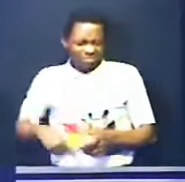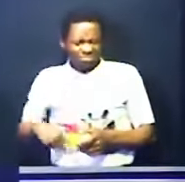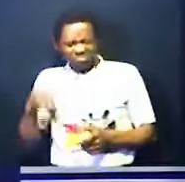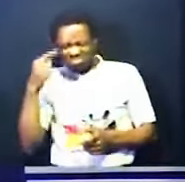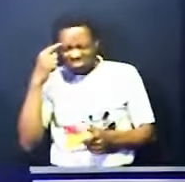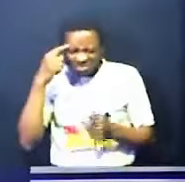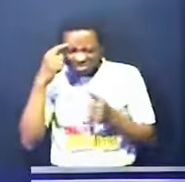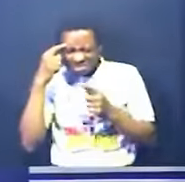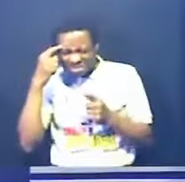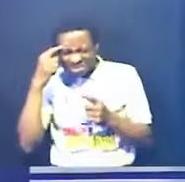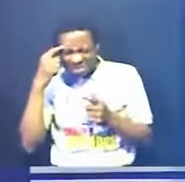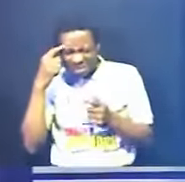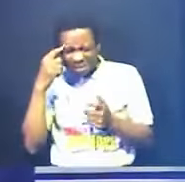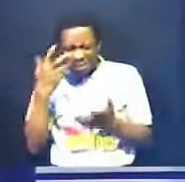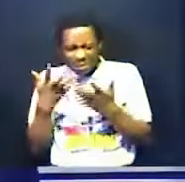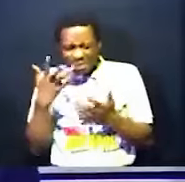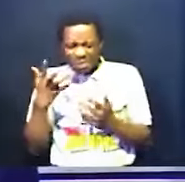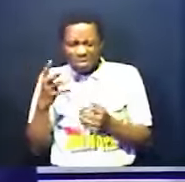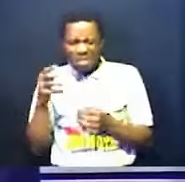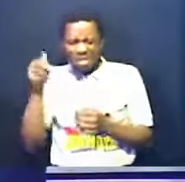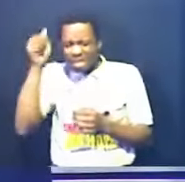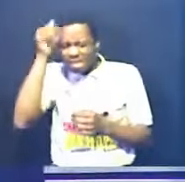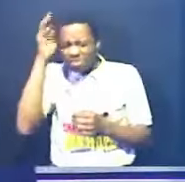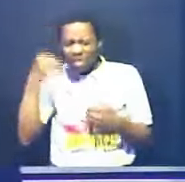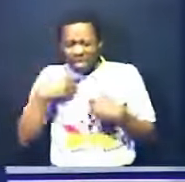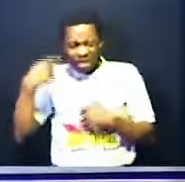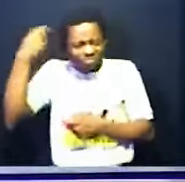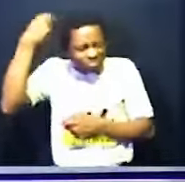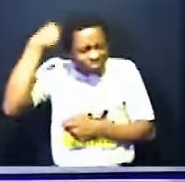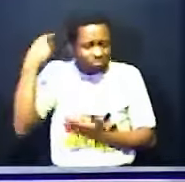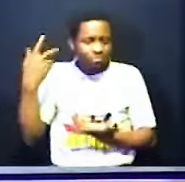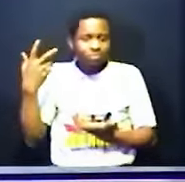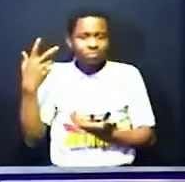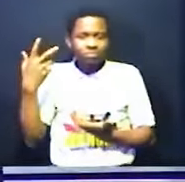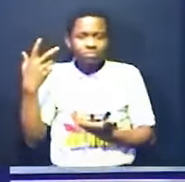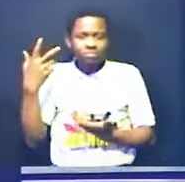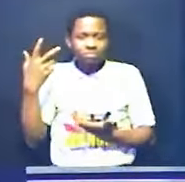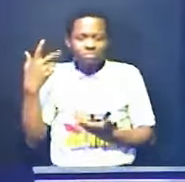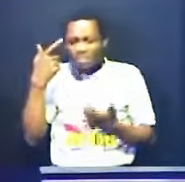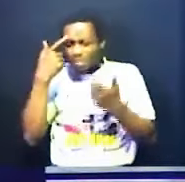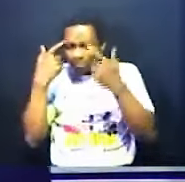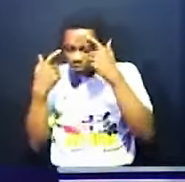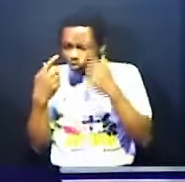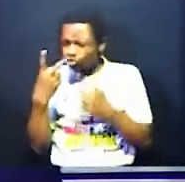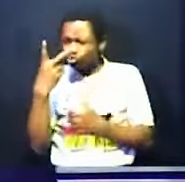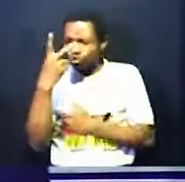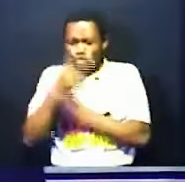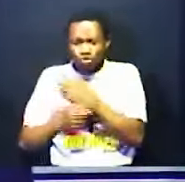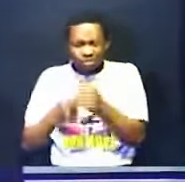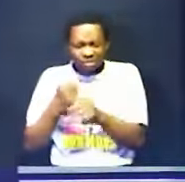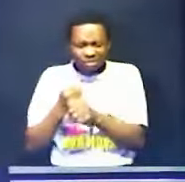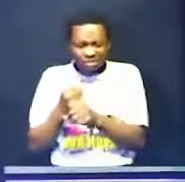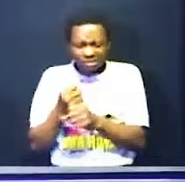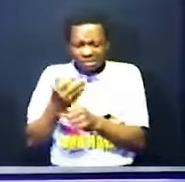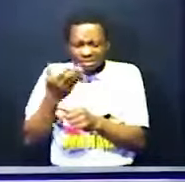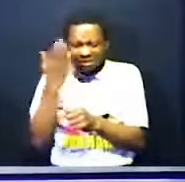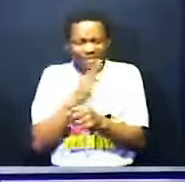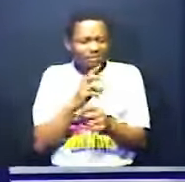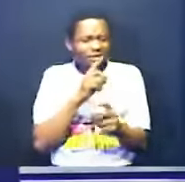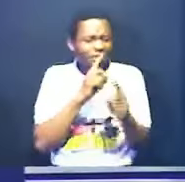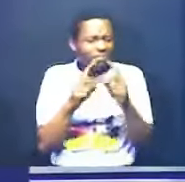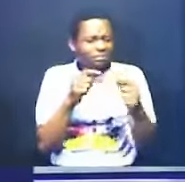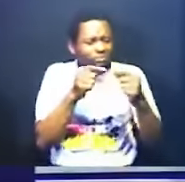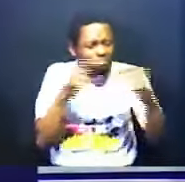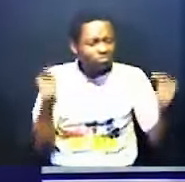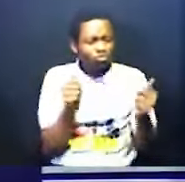na Absalom ebisa na David hu se emu awirem? Because for 2 years they have not been on talking terms. Sanze oni